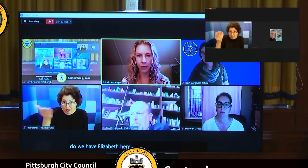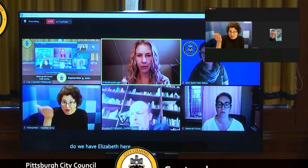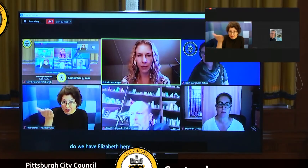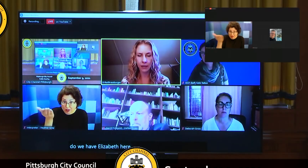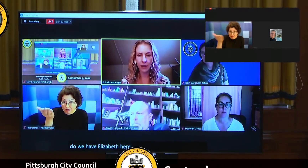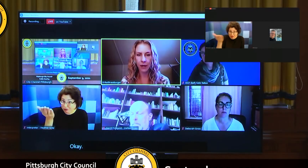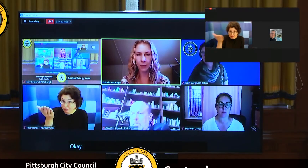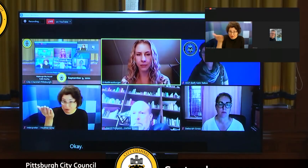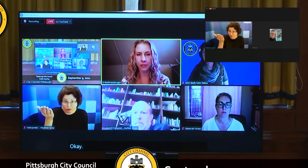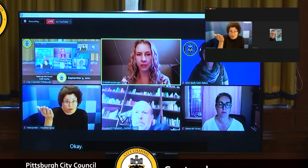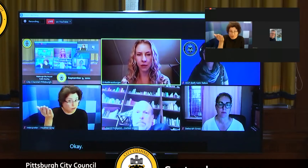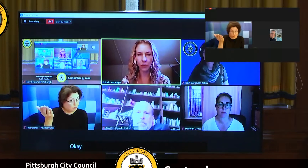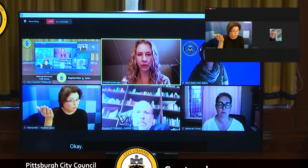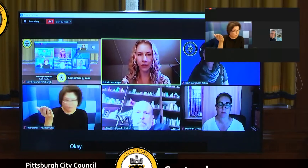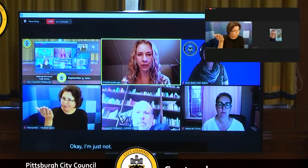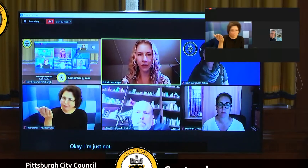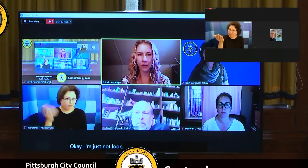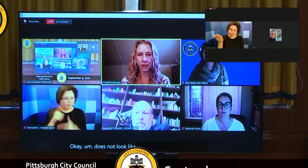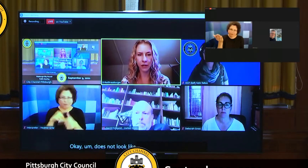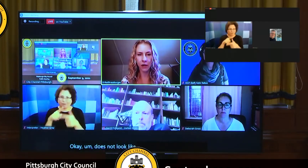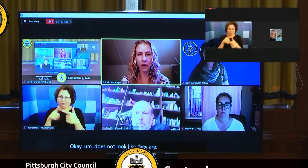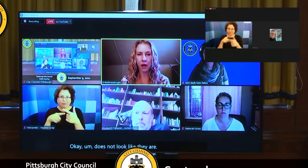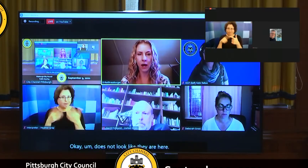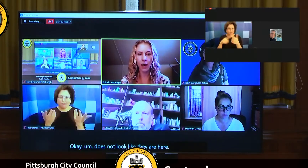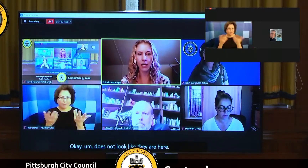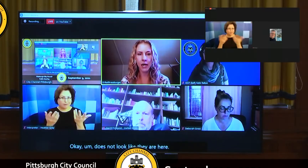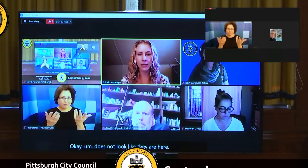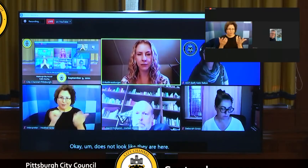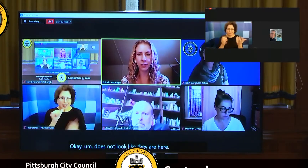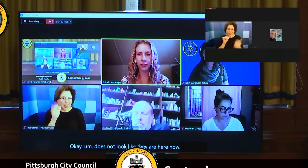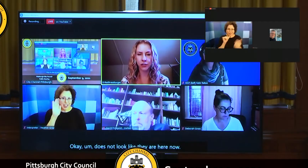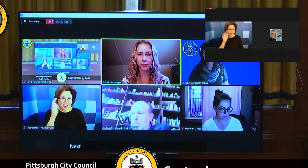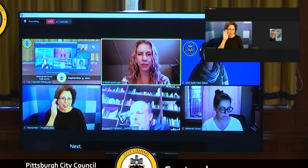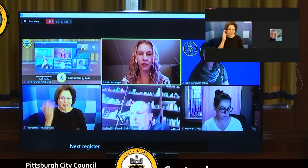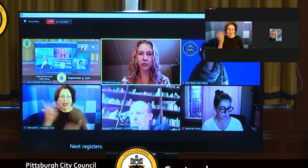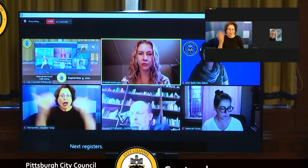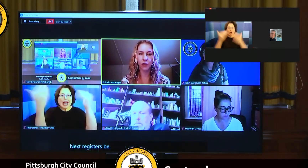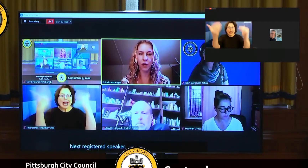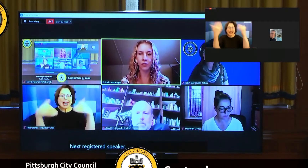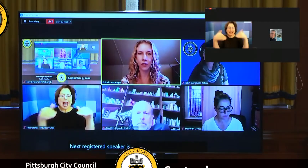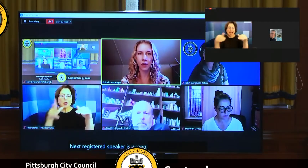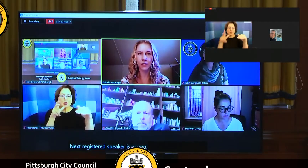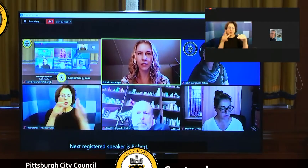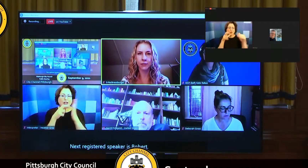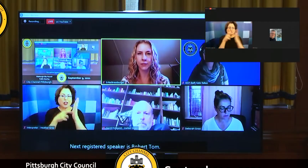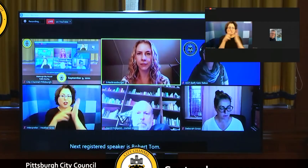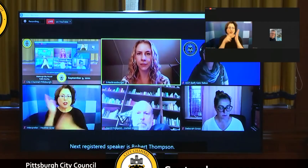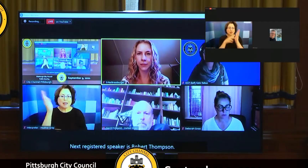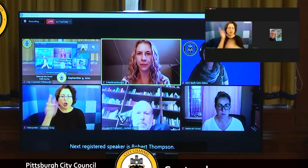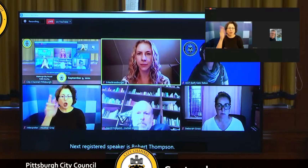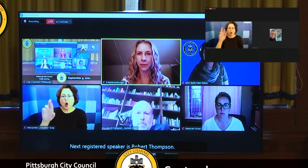Okay, does not look like they are here. Next registered speaker is Robert Thompson.